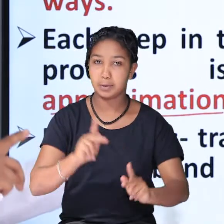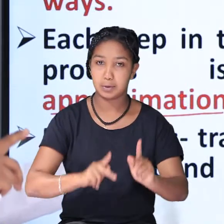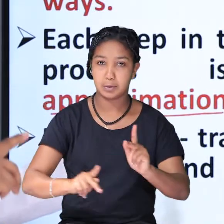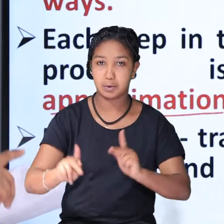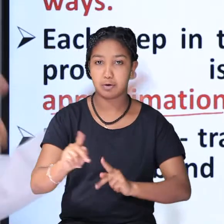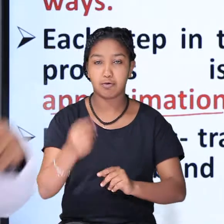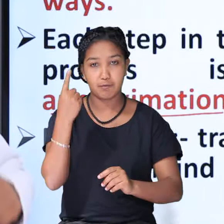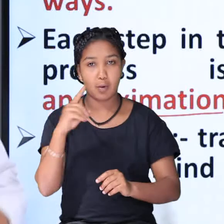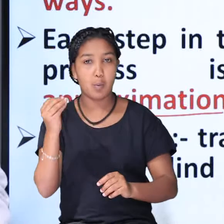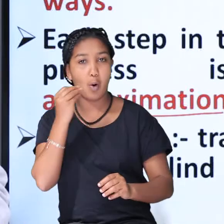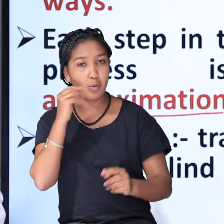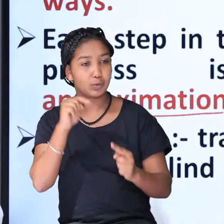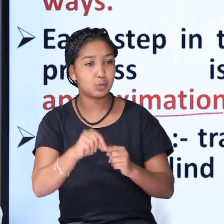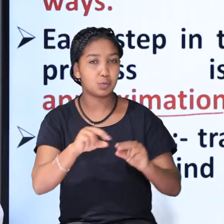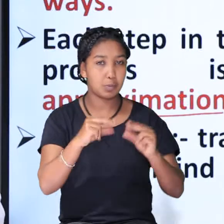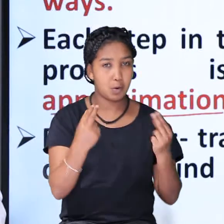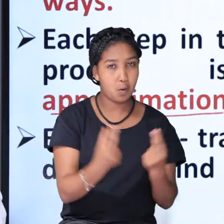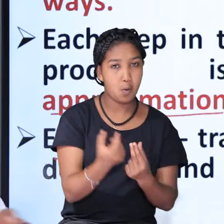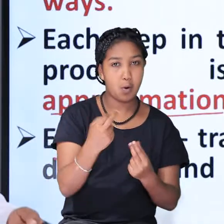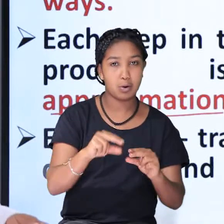away from home and